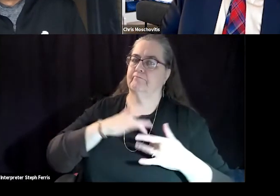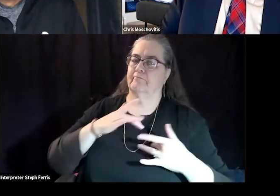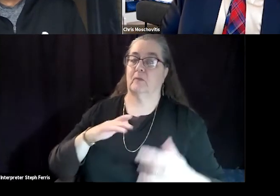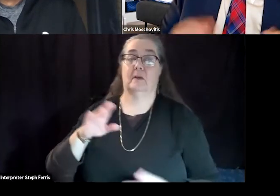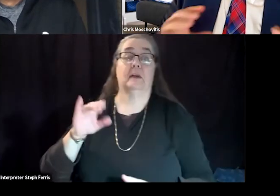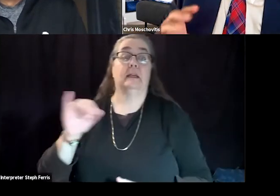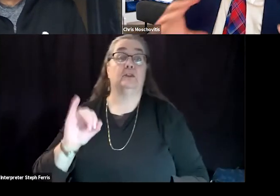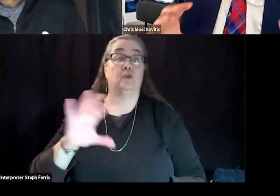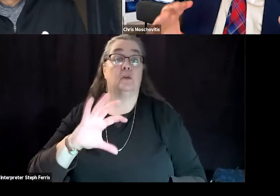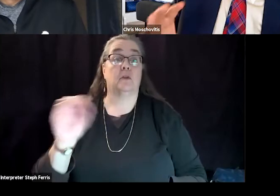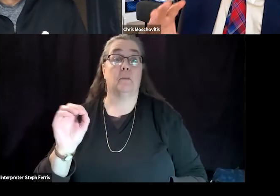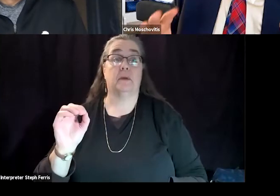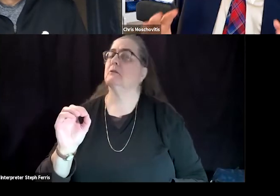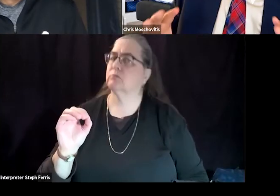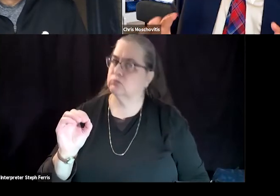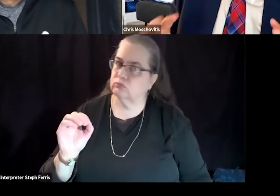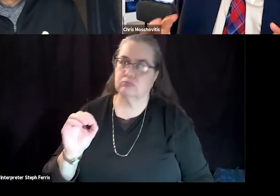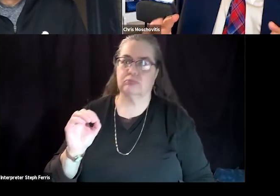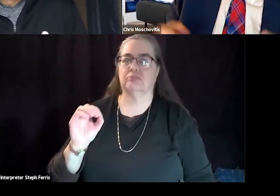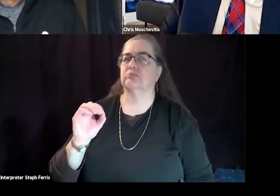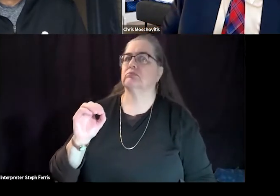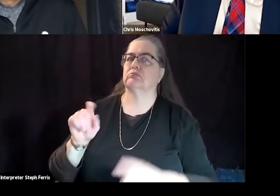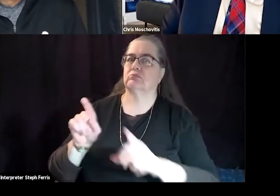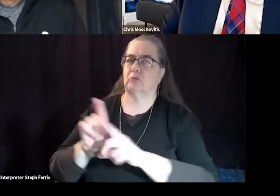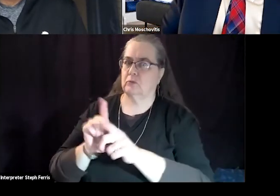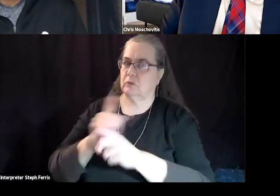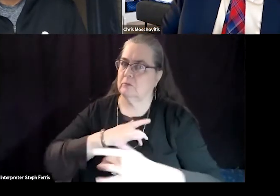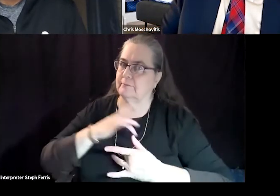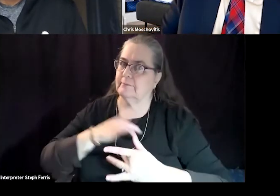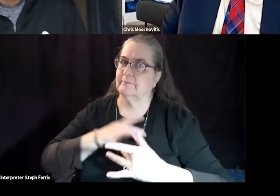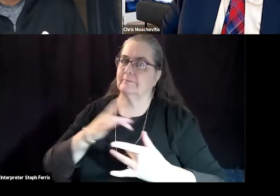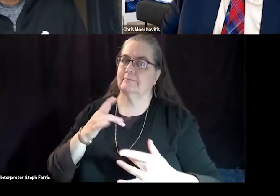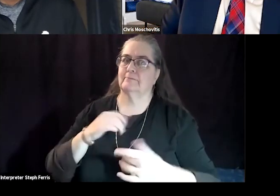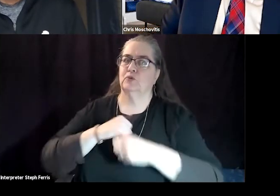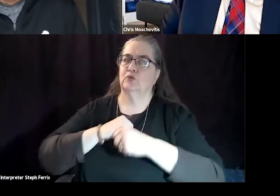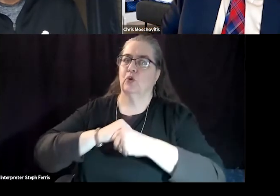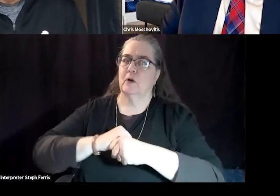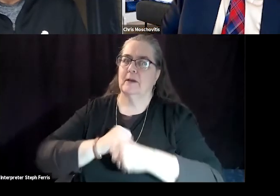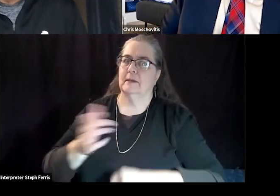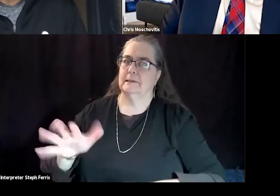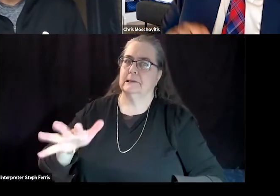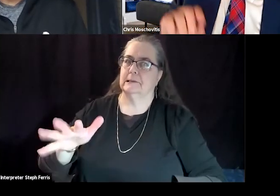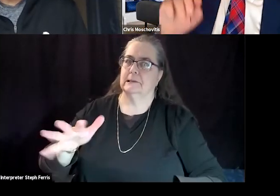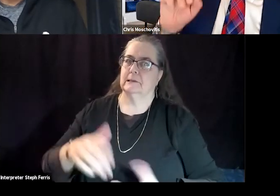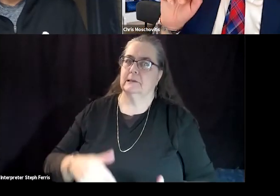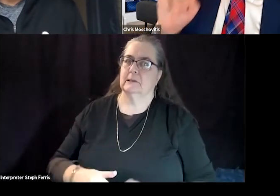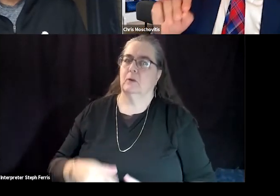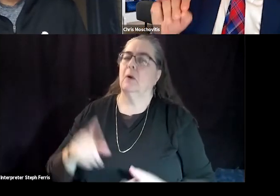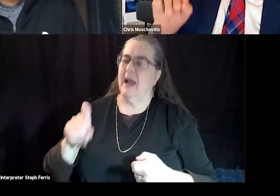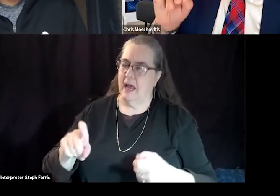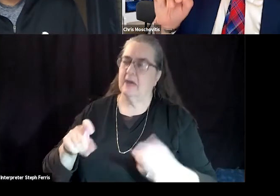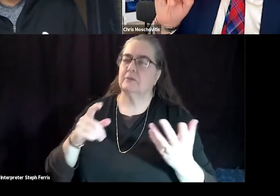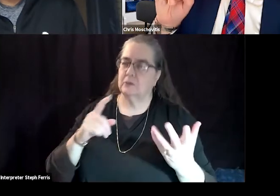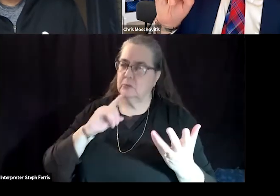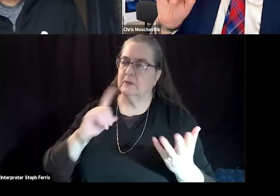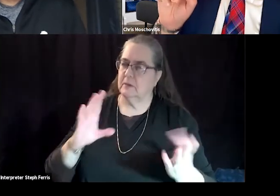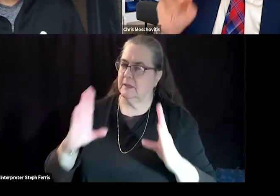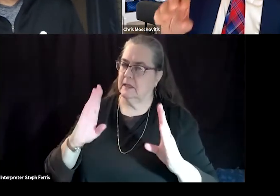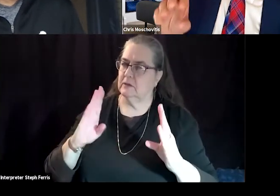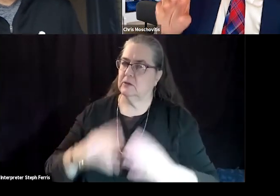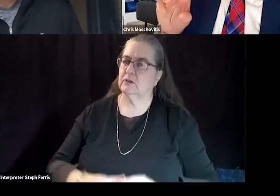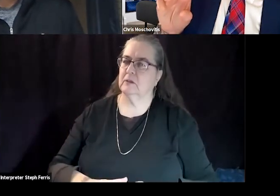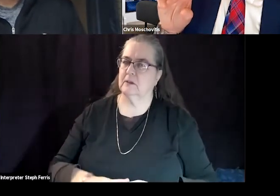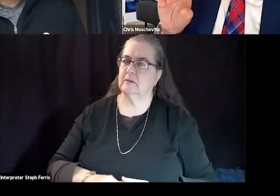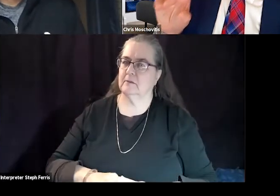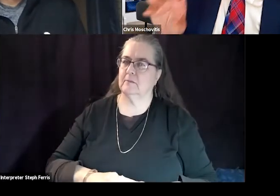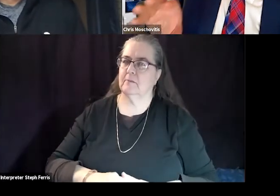So all of those kinds of institutions, we need to be very, very worried about. And remember that there is a